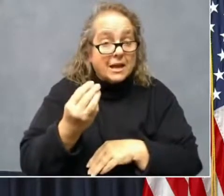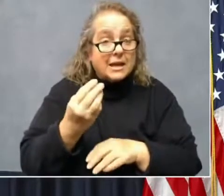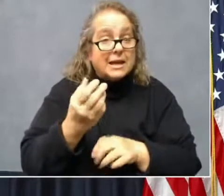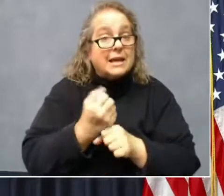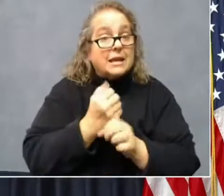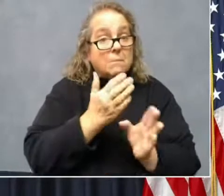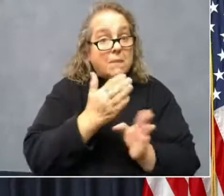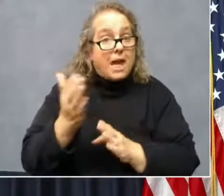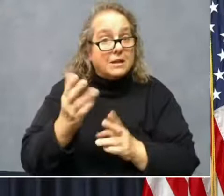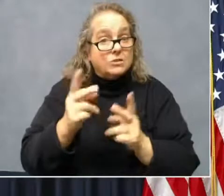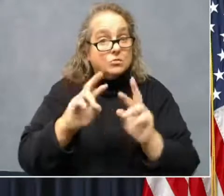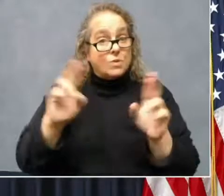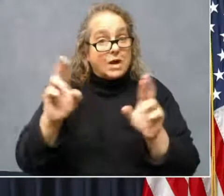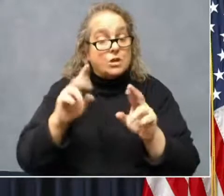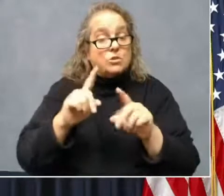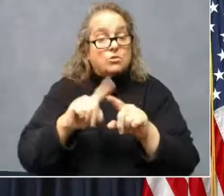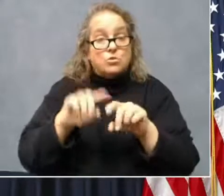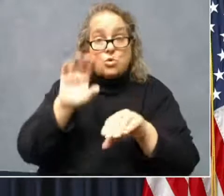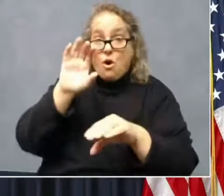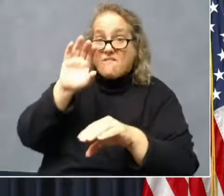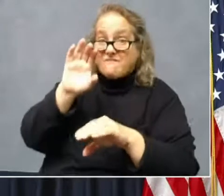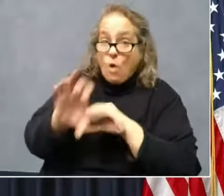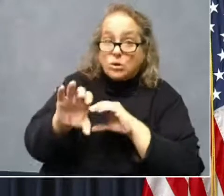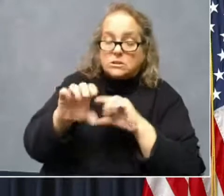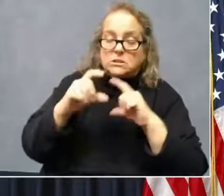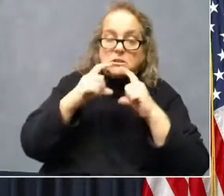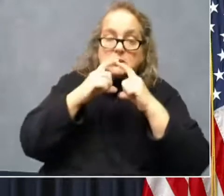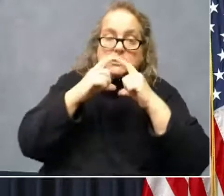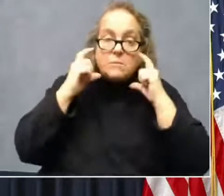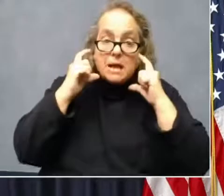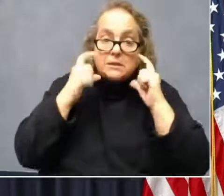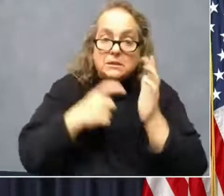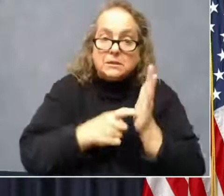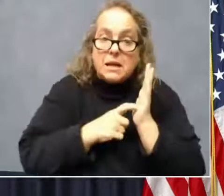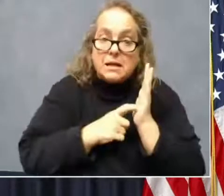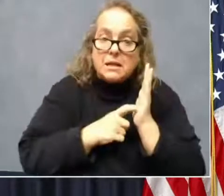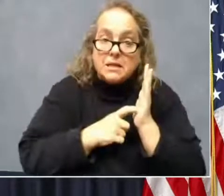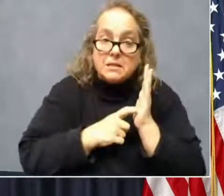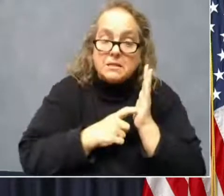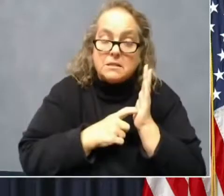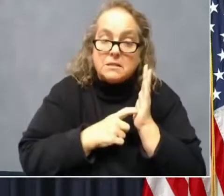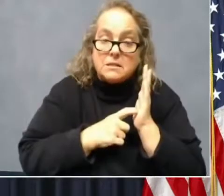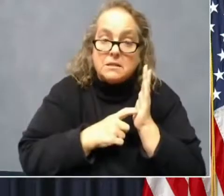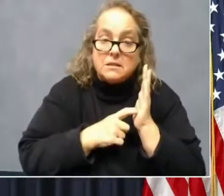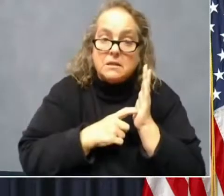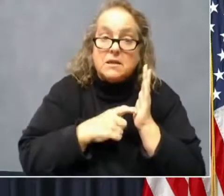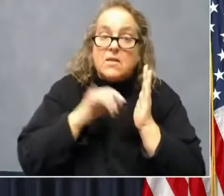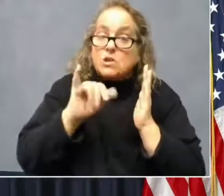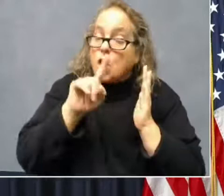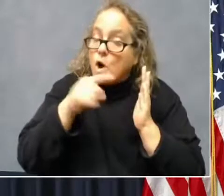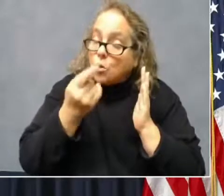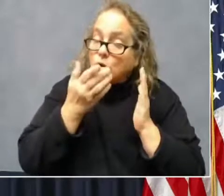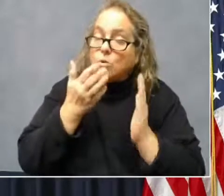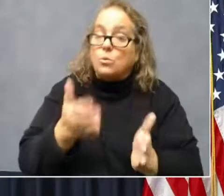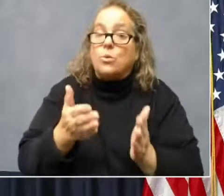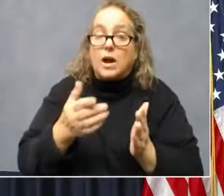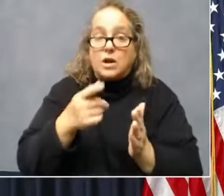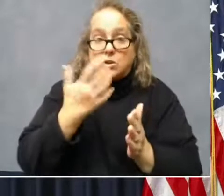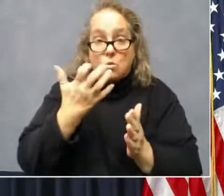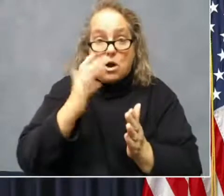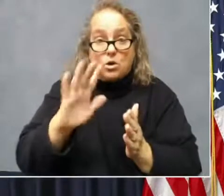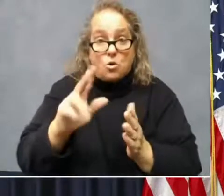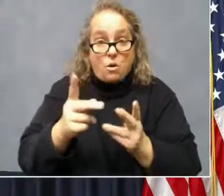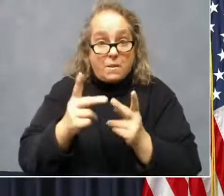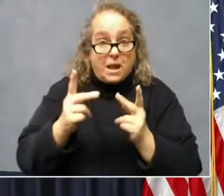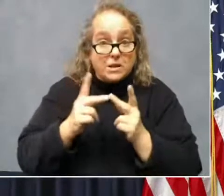mask mandate. That's the only way it's safe inside the facility. And I hope and I pray that you want your facility to be